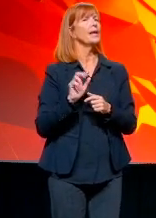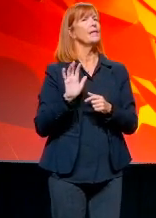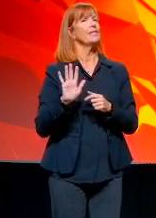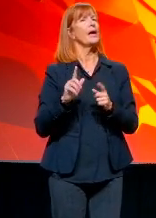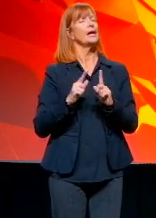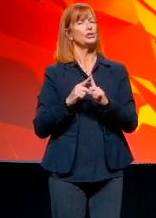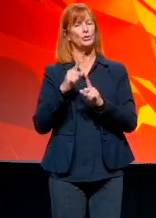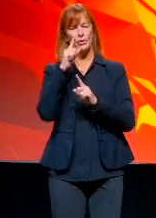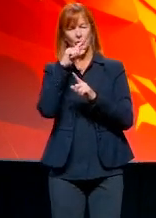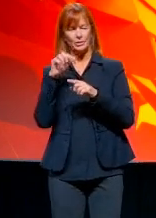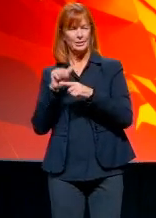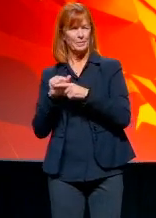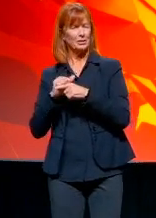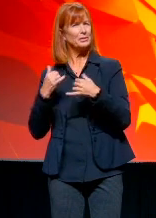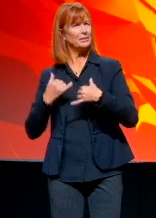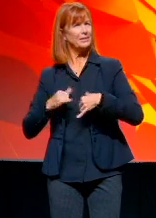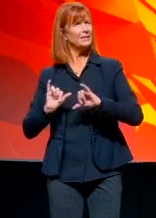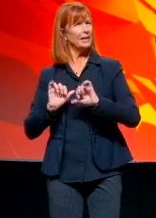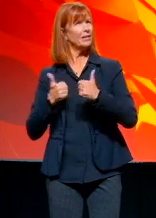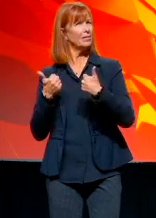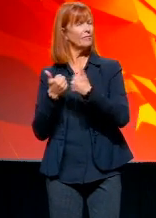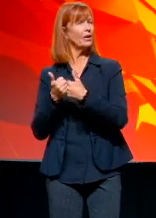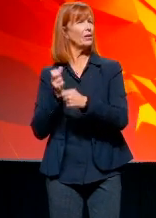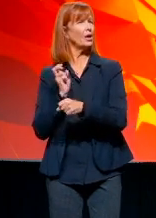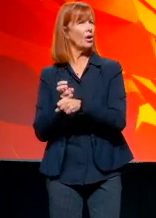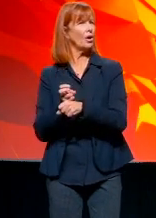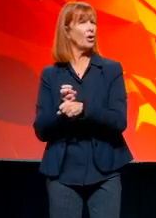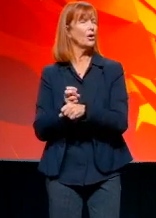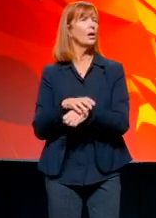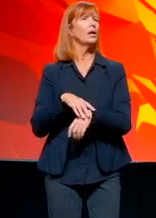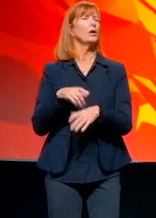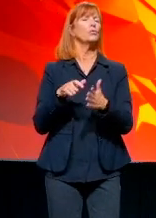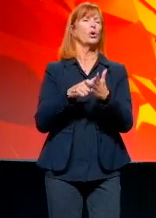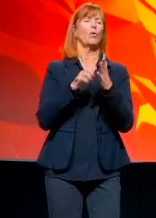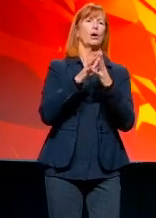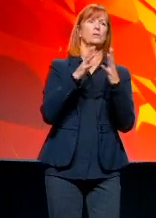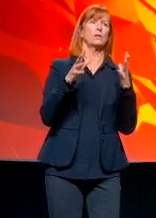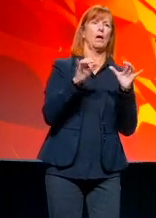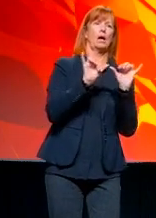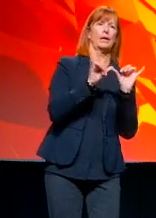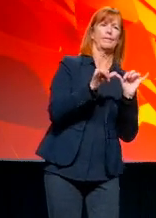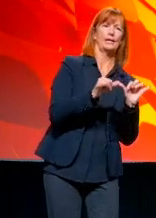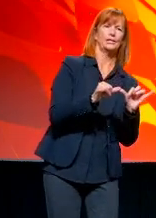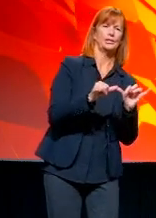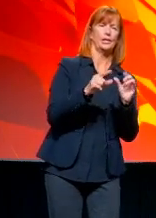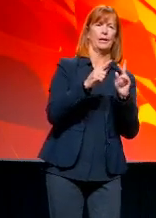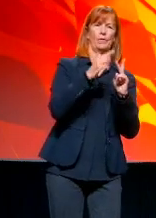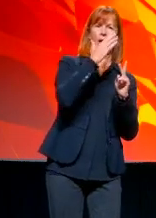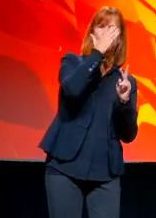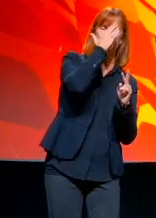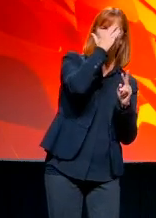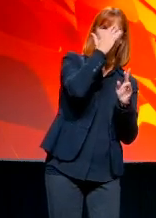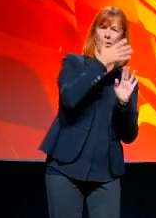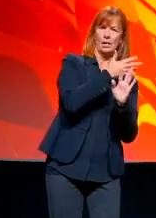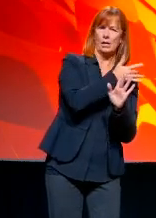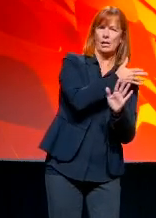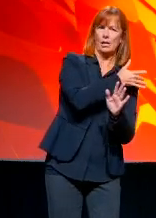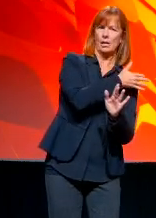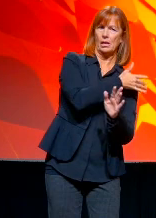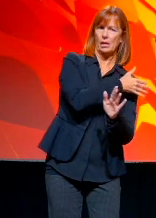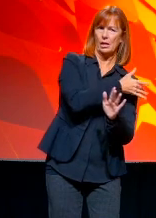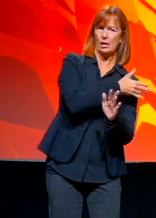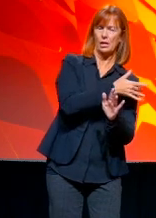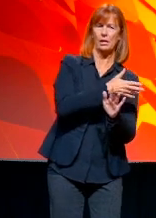So traditionally, it requires a lot of engineering and the domain knowledge in order to orchestrate the thing that makes them